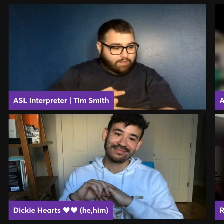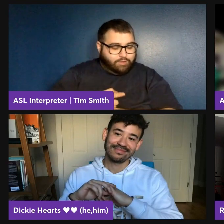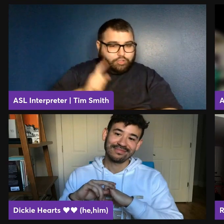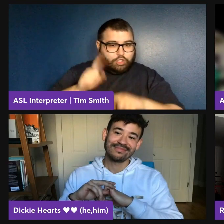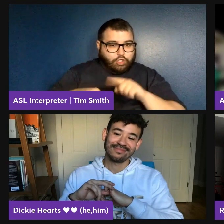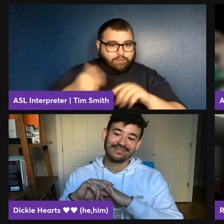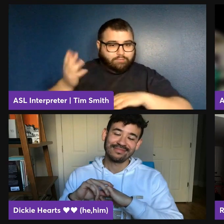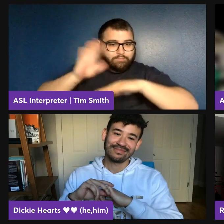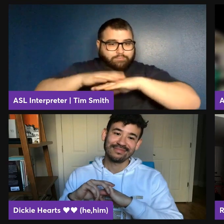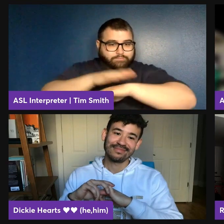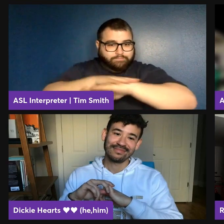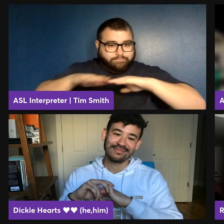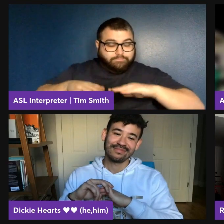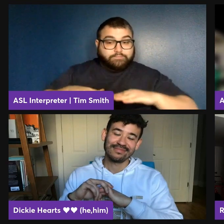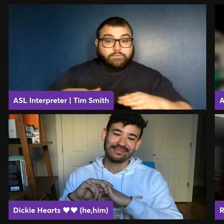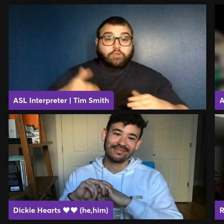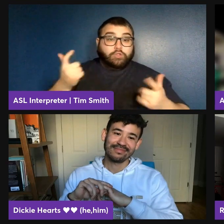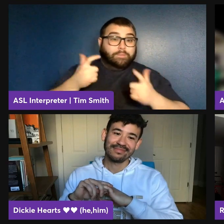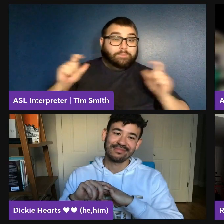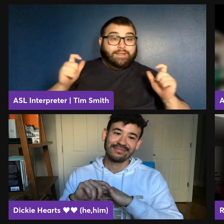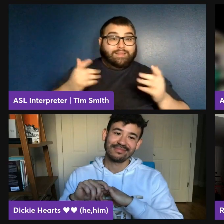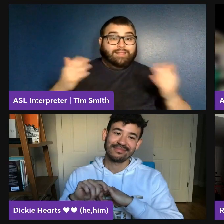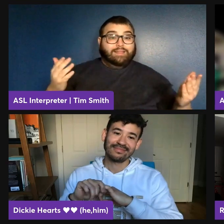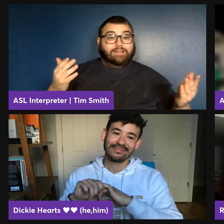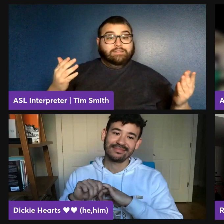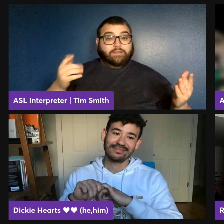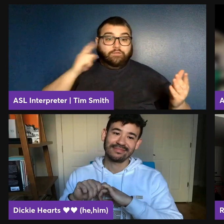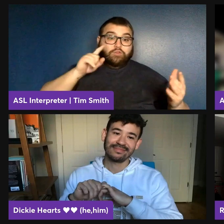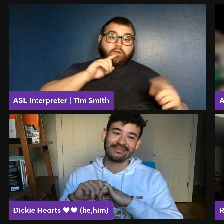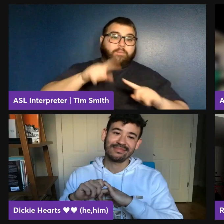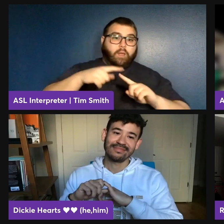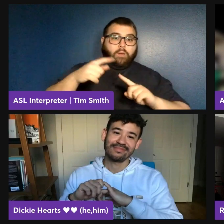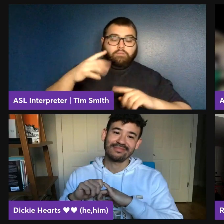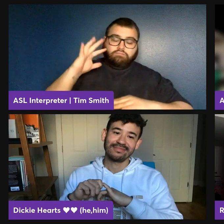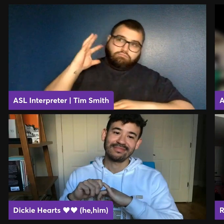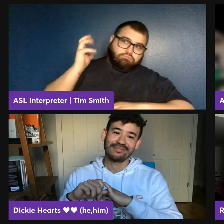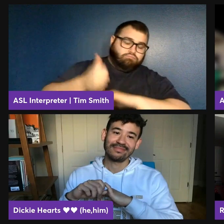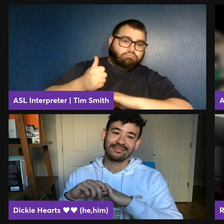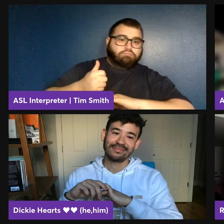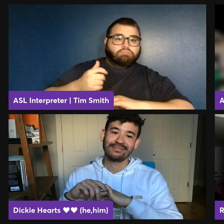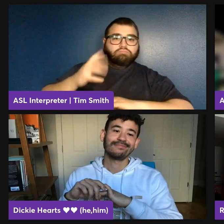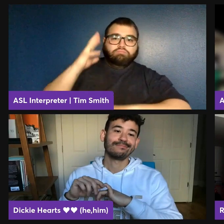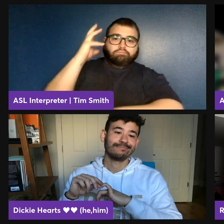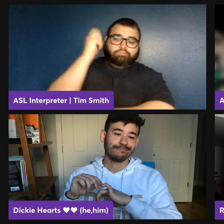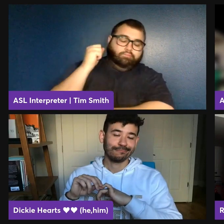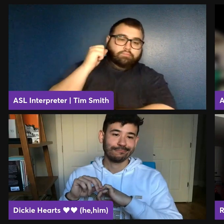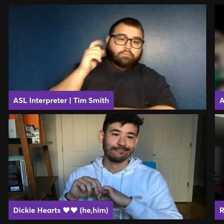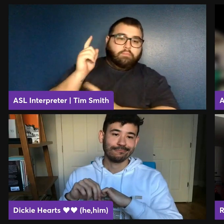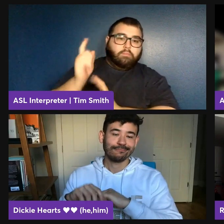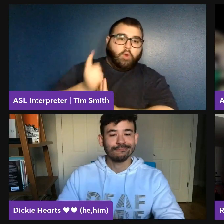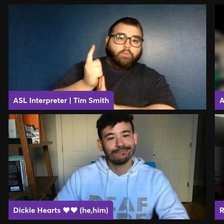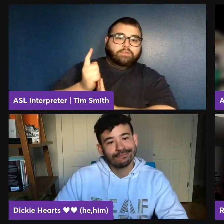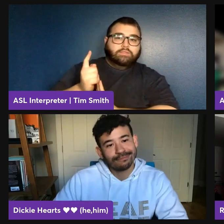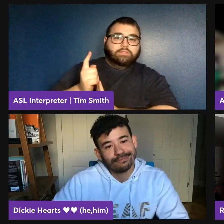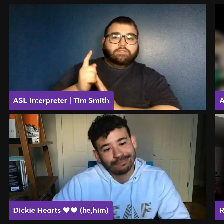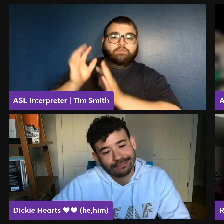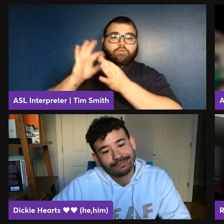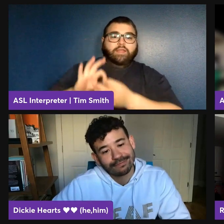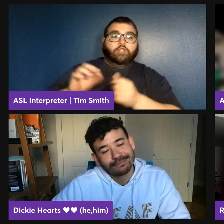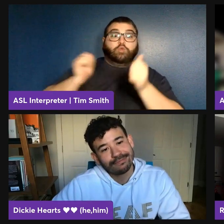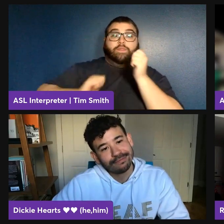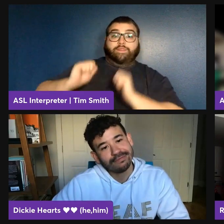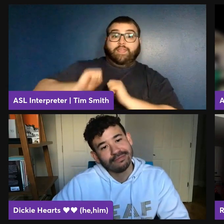So those are big sort of, if we're talking about watershed moments, those are the big ones that I can think of as far as theater